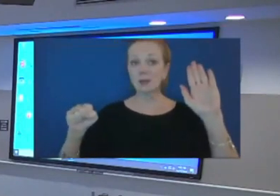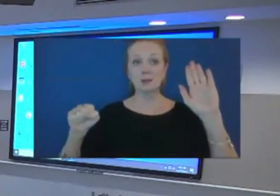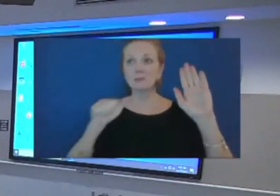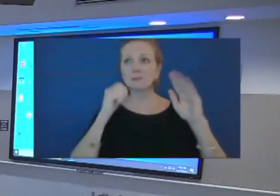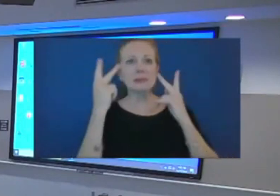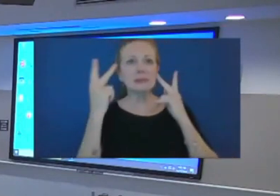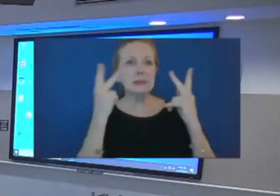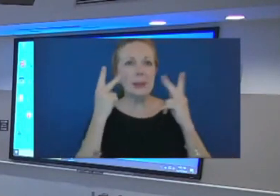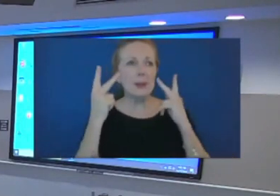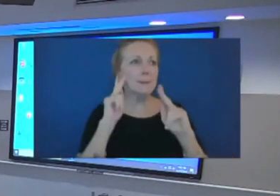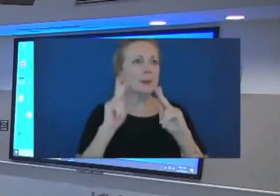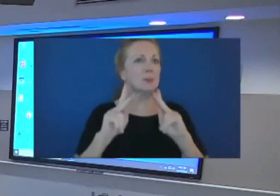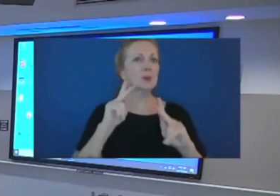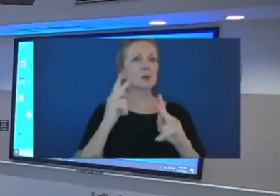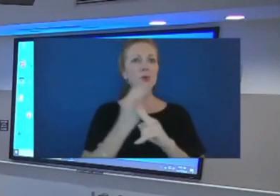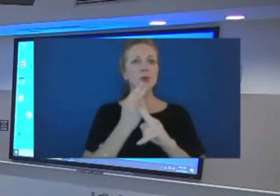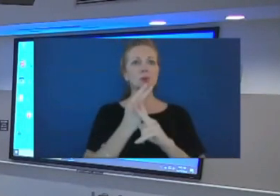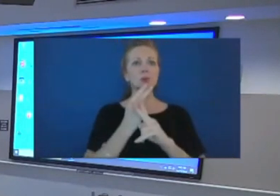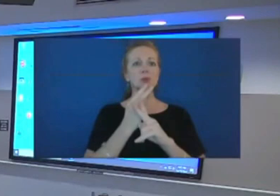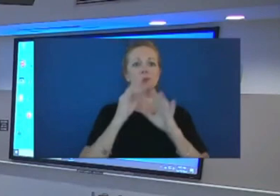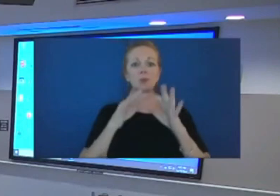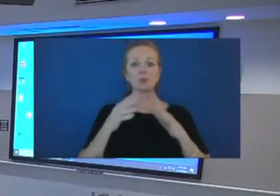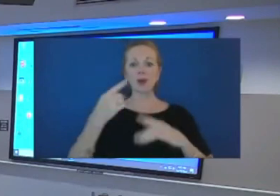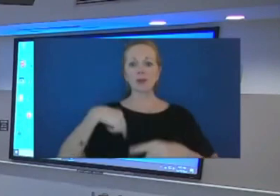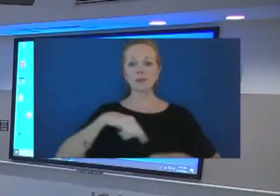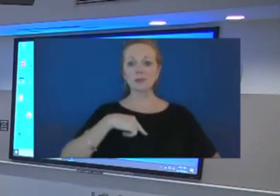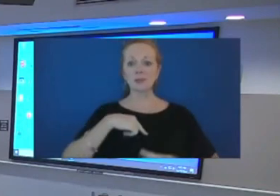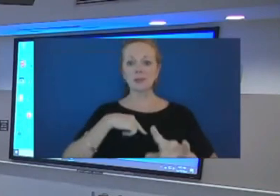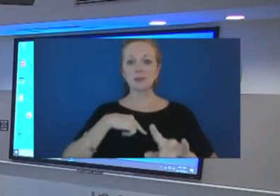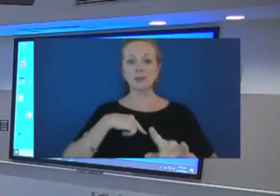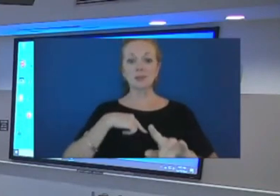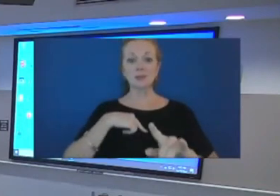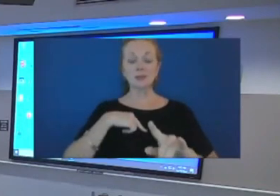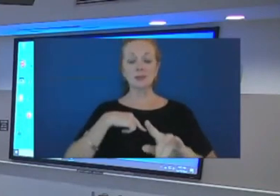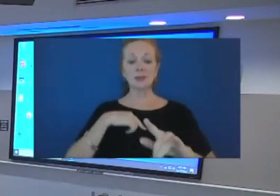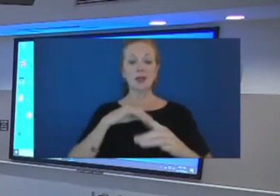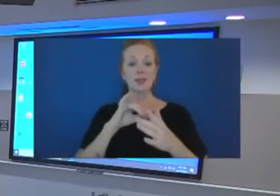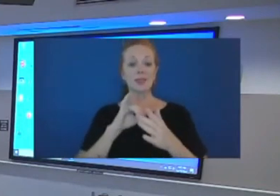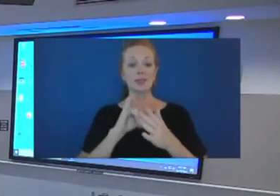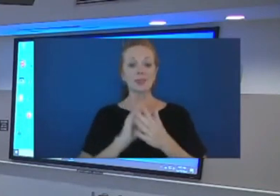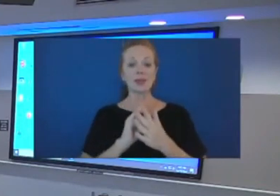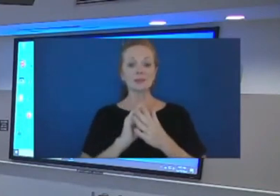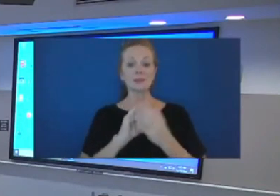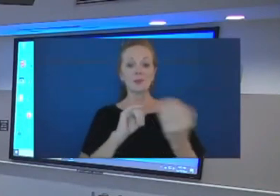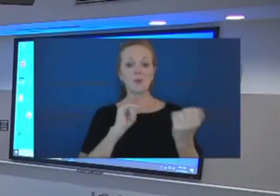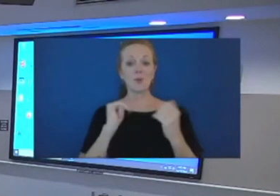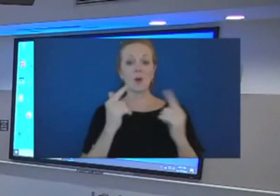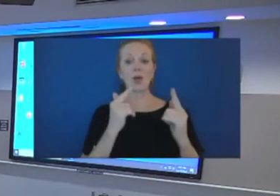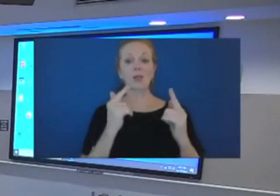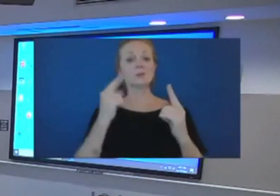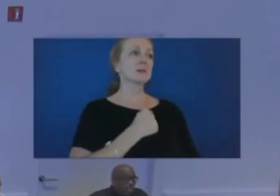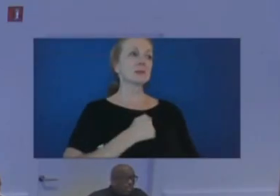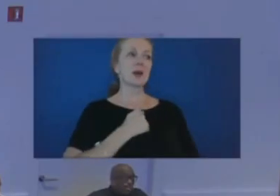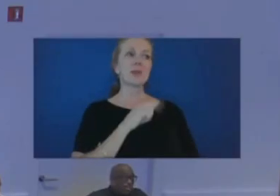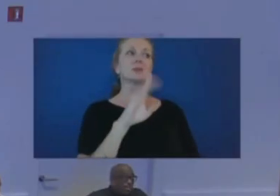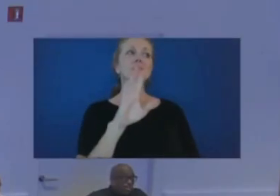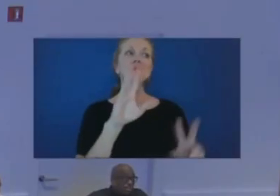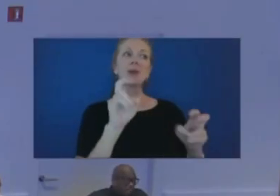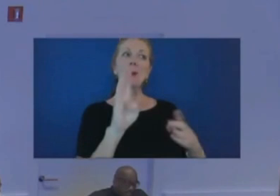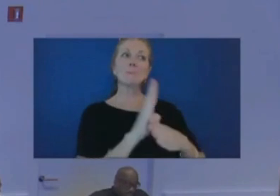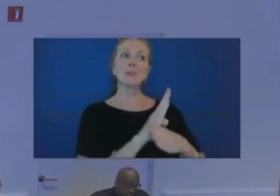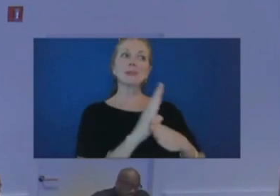Leaders gave the okay for a new five-year contract with Transit Solutions that will cost more than $3 million.